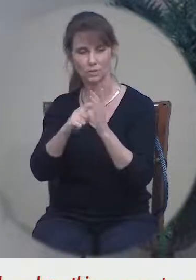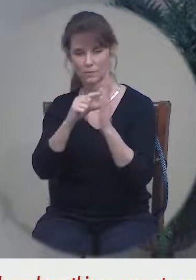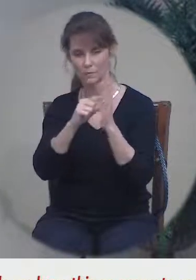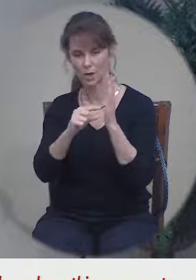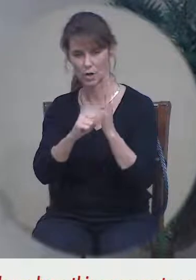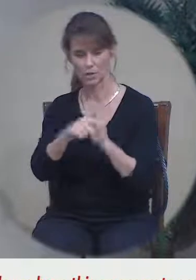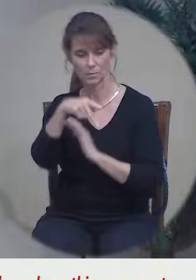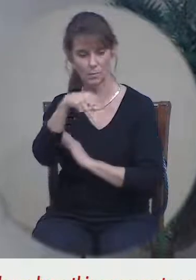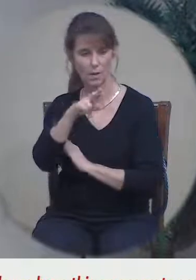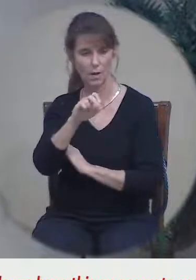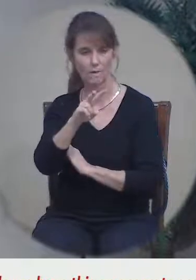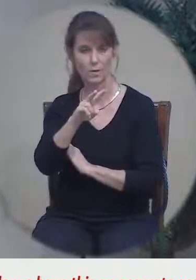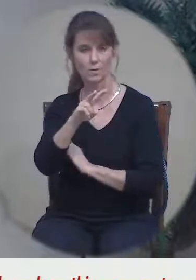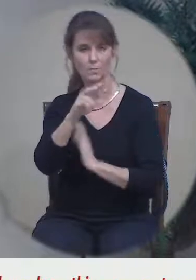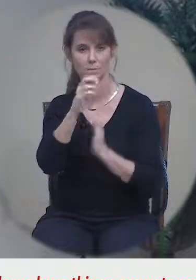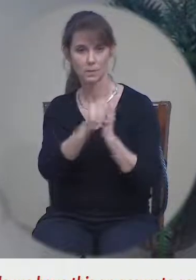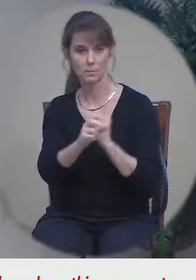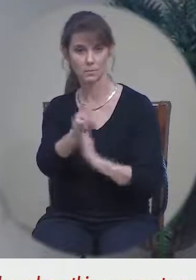Proverbs chapter 2,